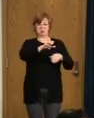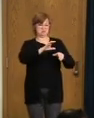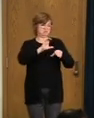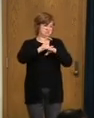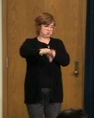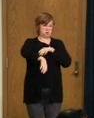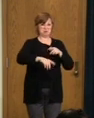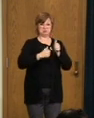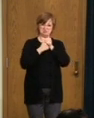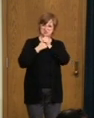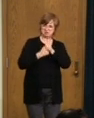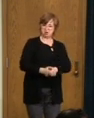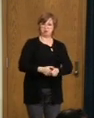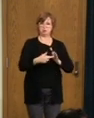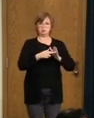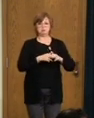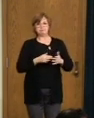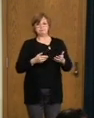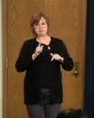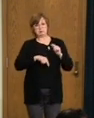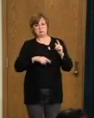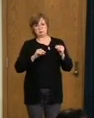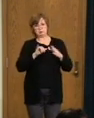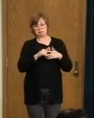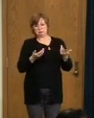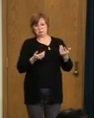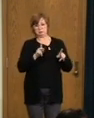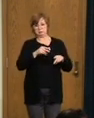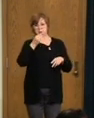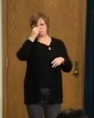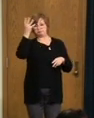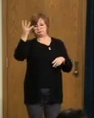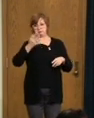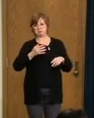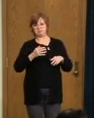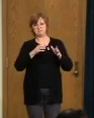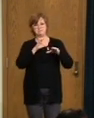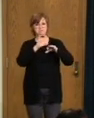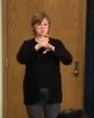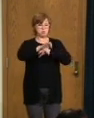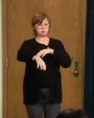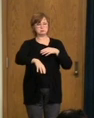We're going to have success because people choose to comply with the orders that are put forward.